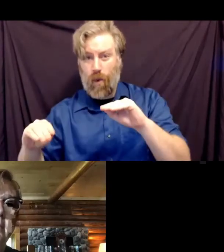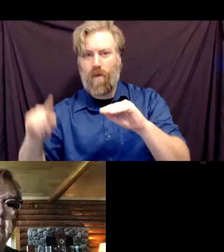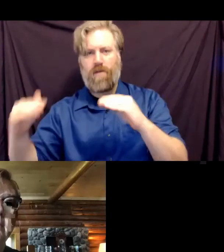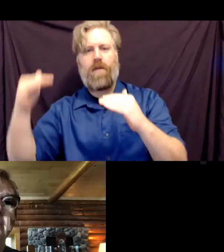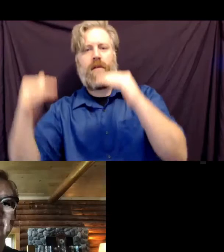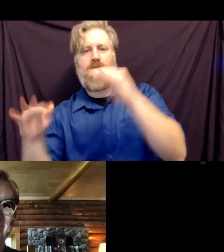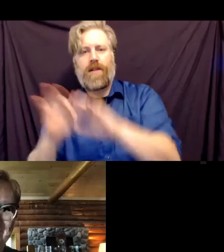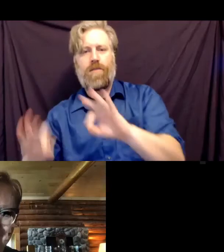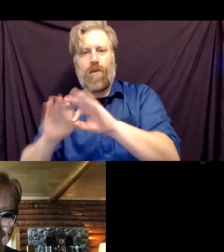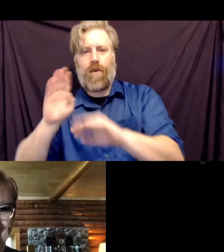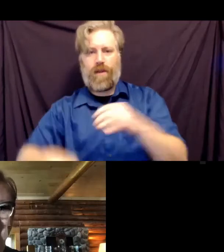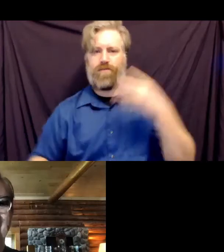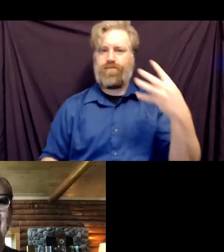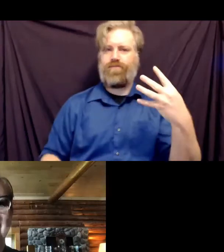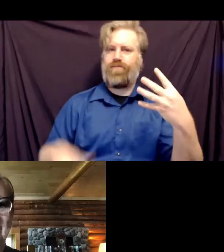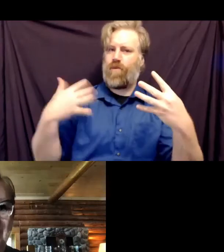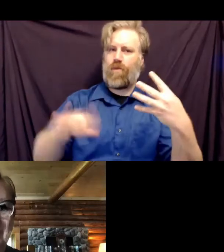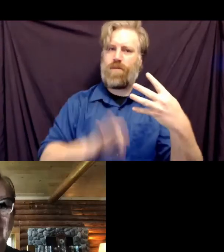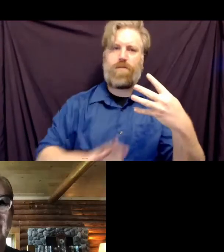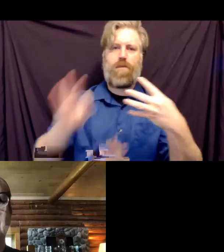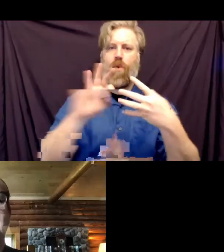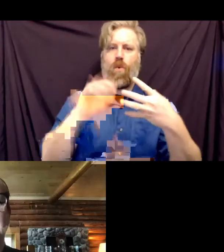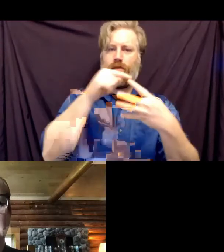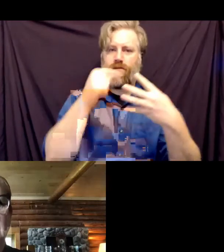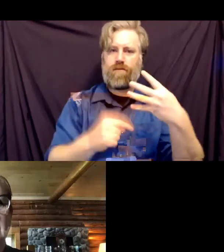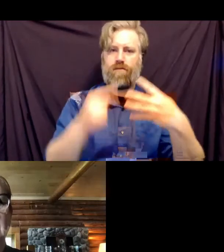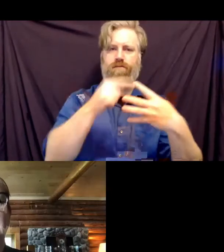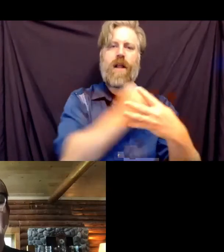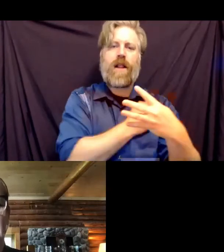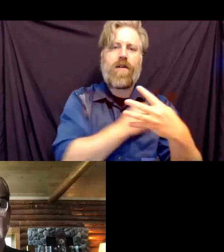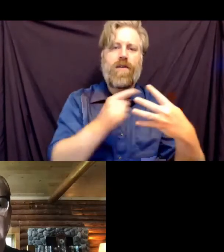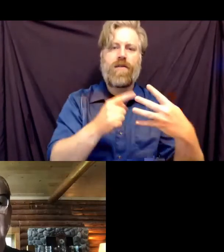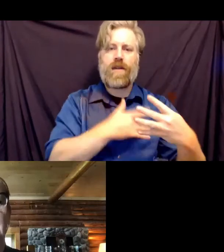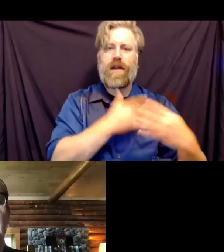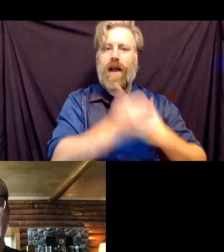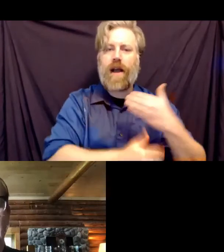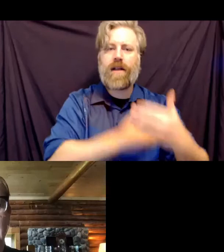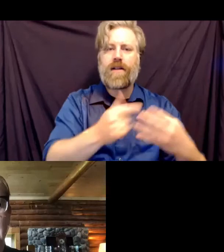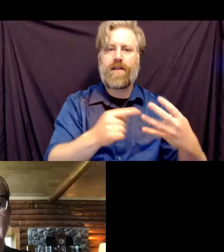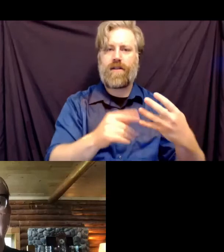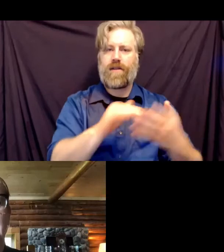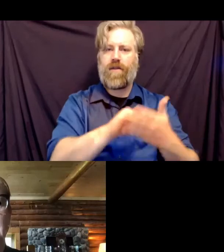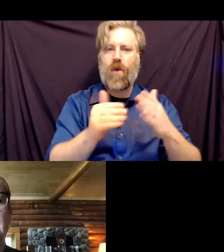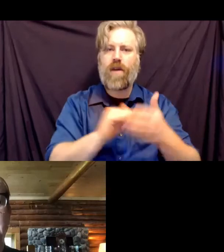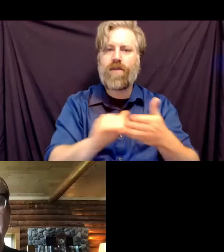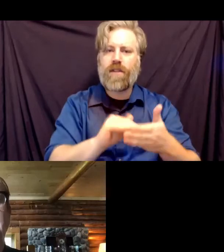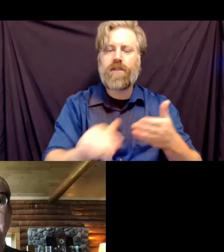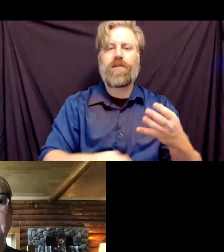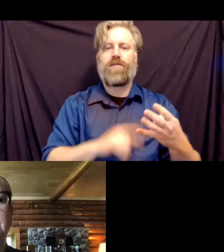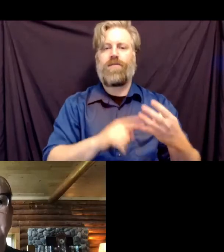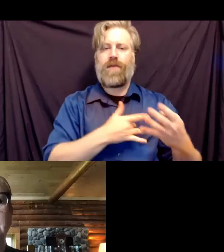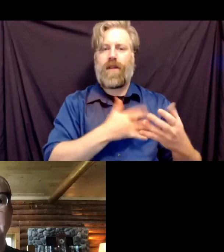love, kindness, forgiveness, with compassion. And that's what I think the link too